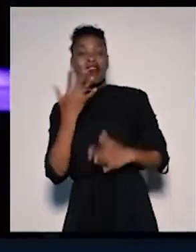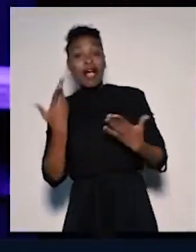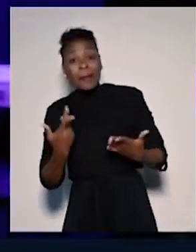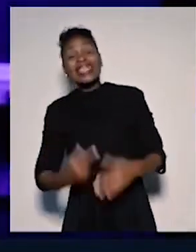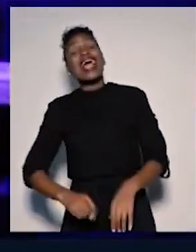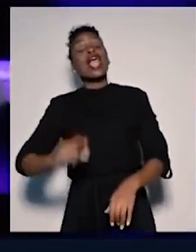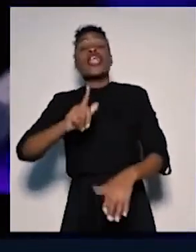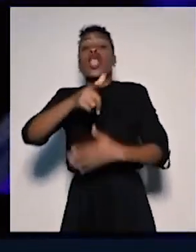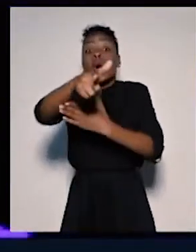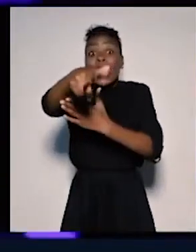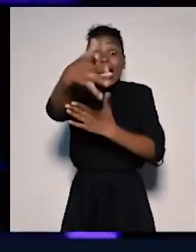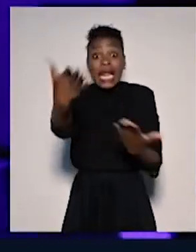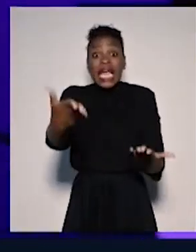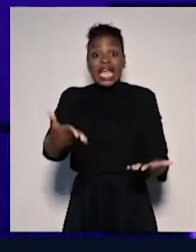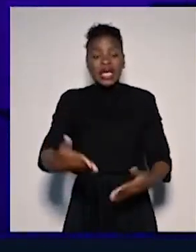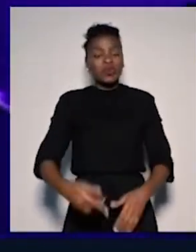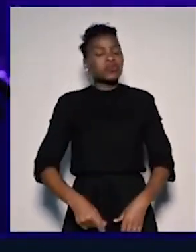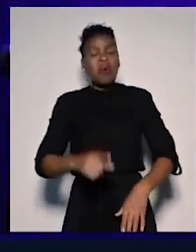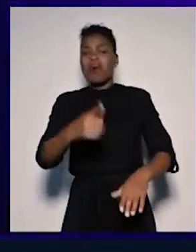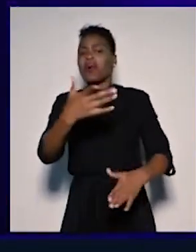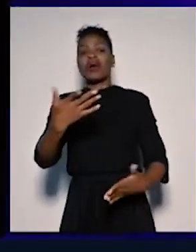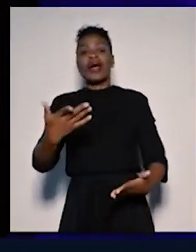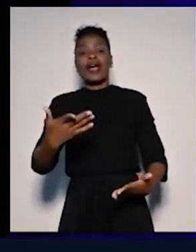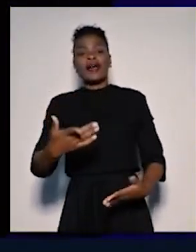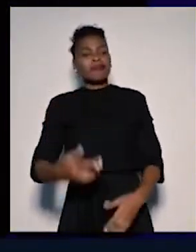long run, you're going to run out of that favor.